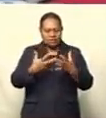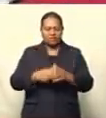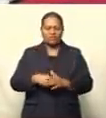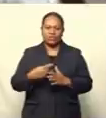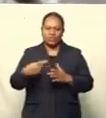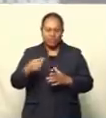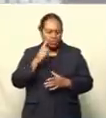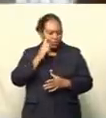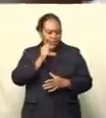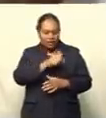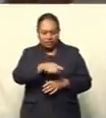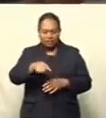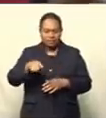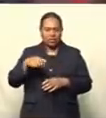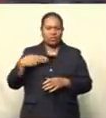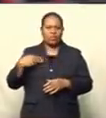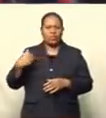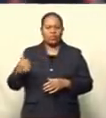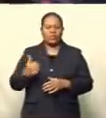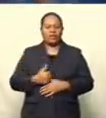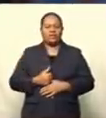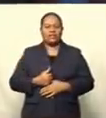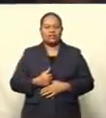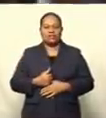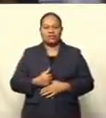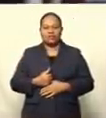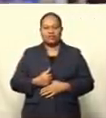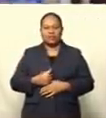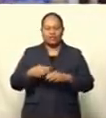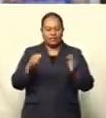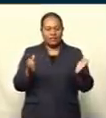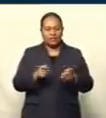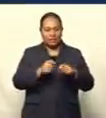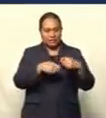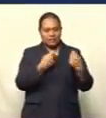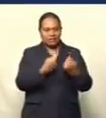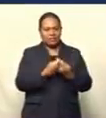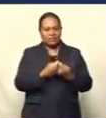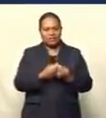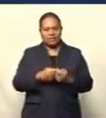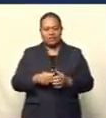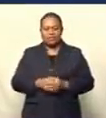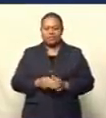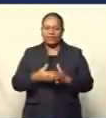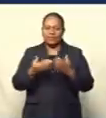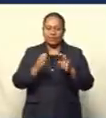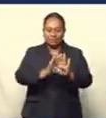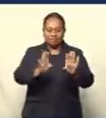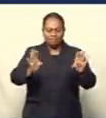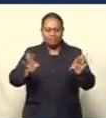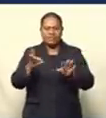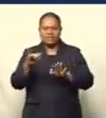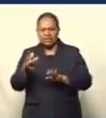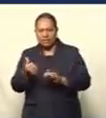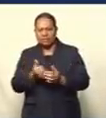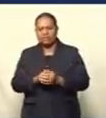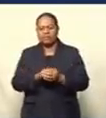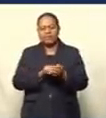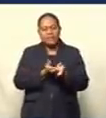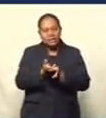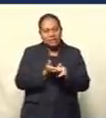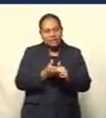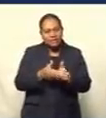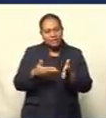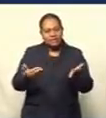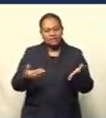athletes. Being updated on the athletes that are out there on the front line. I think we've got a couple of nurses and police officers,